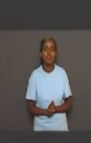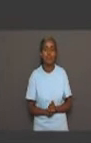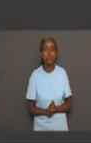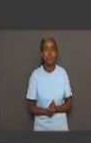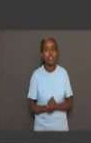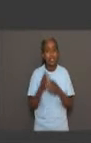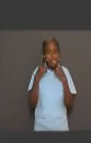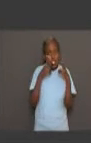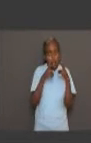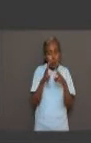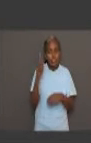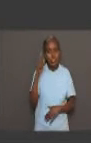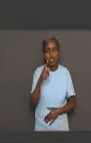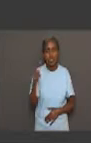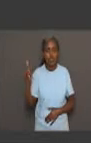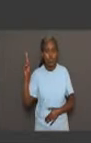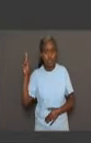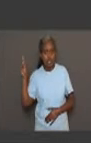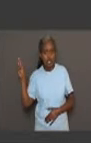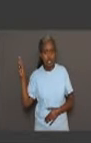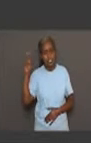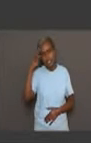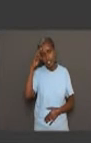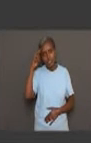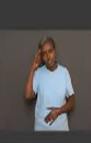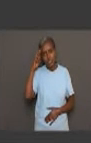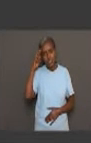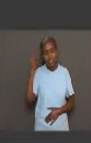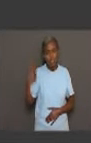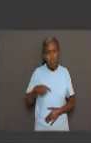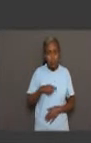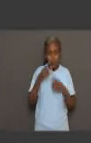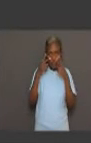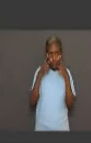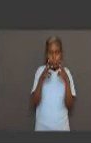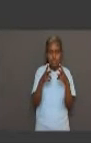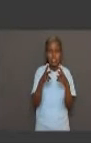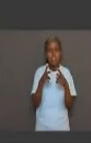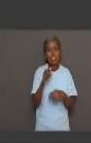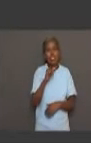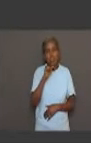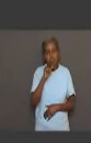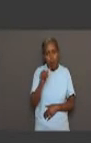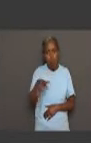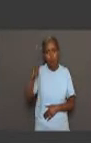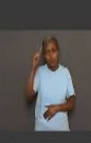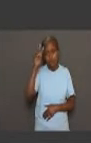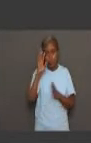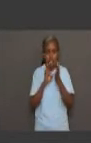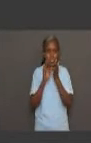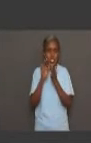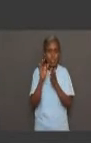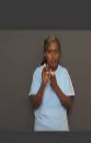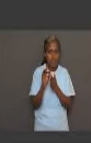In looking at each of these cases, we see that no square number